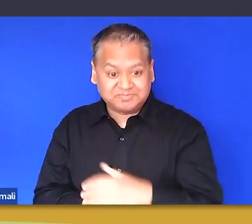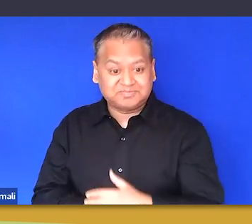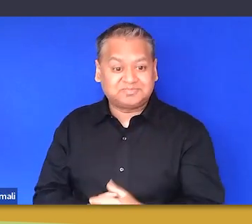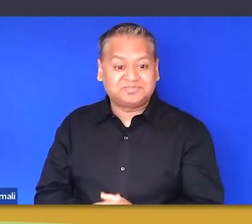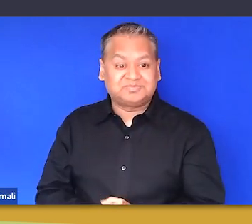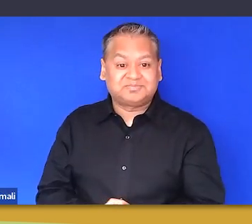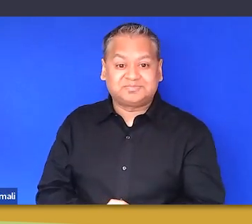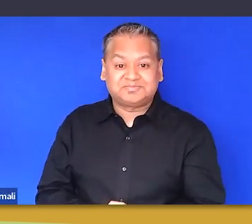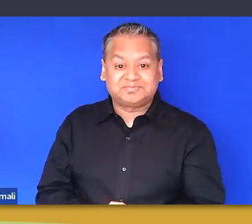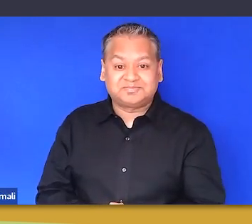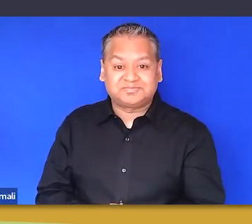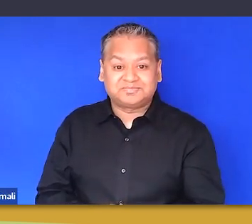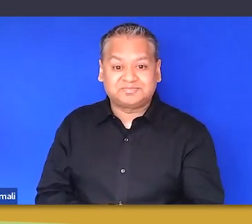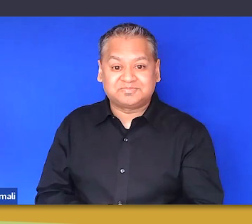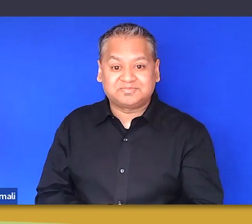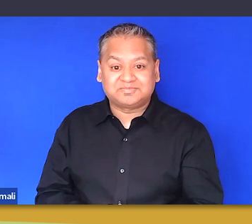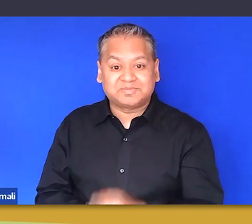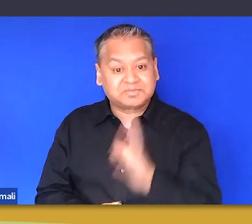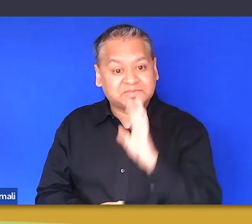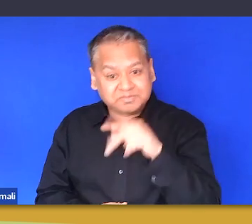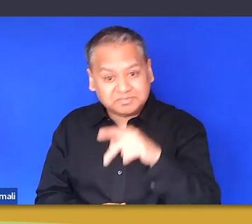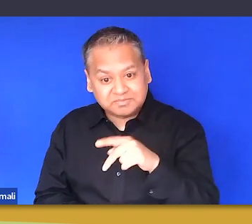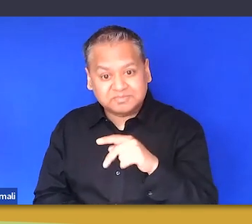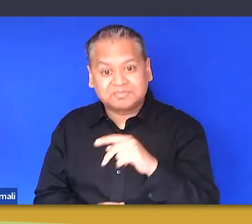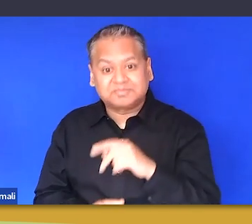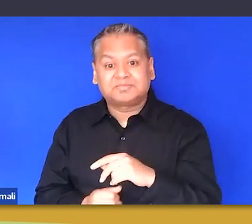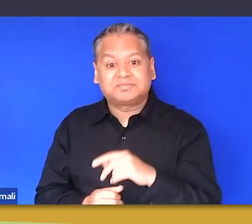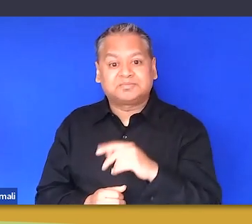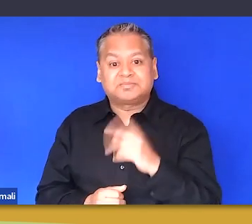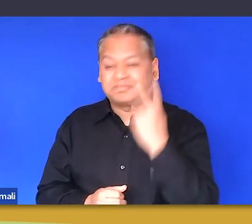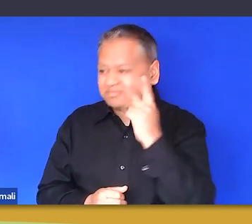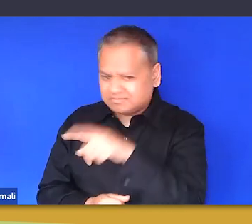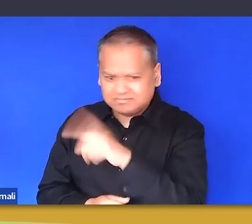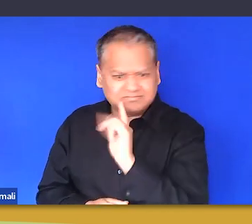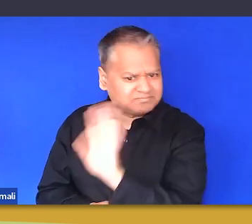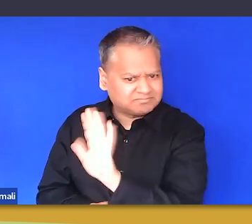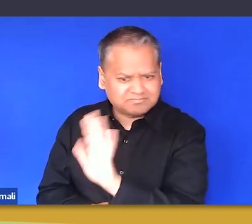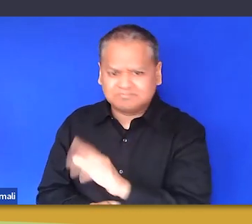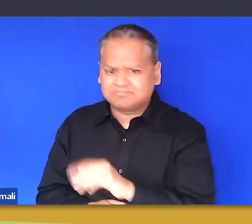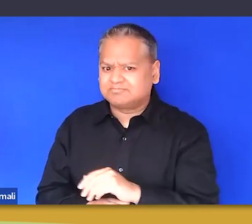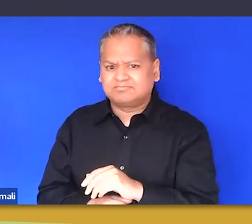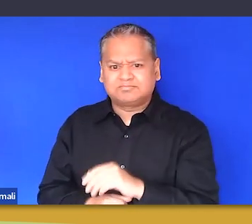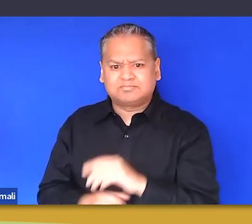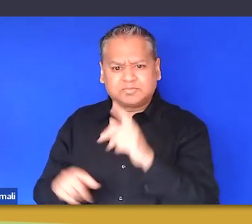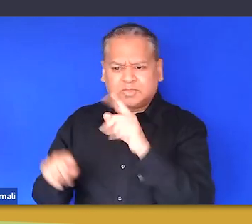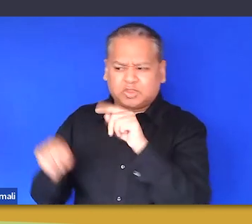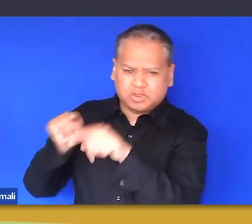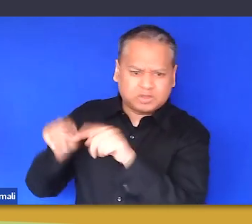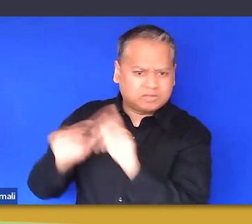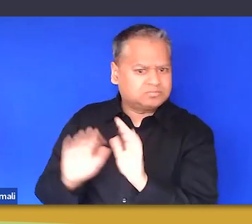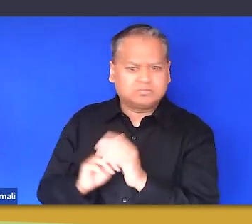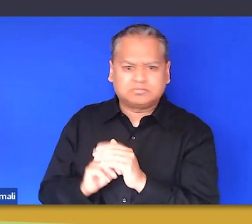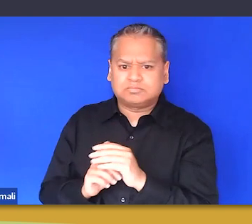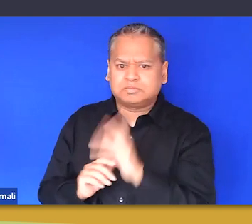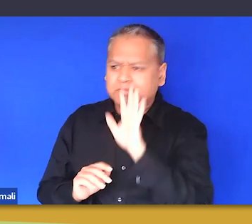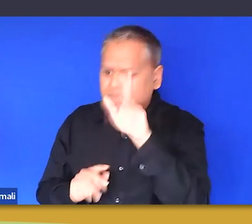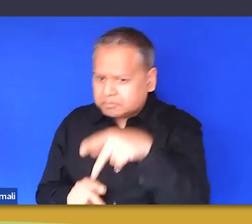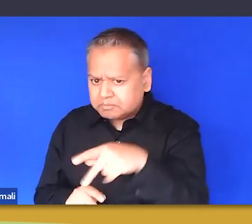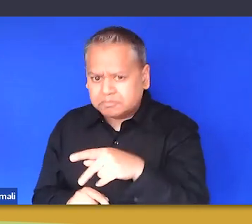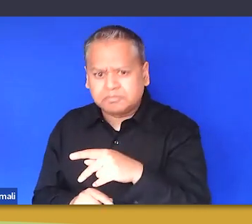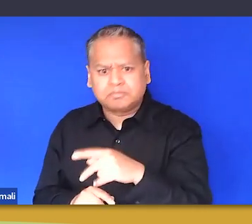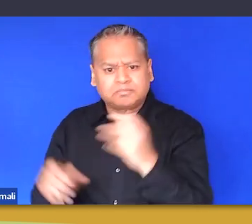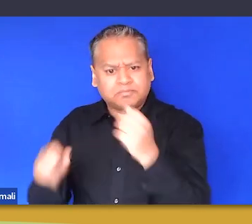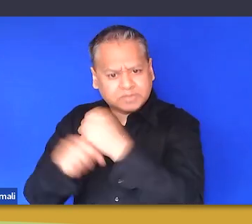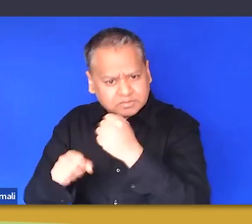to speak out when we see examples of racism, and fundamentally shift our institutions so that everyone can be included. By working together, we can